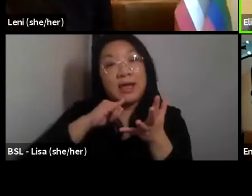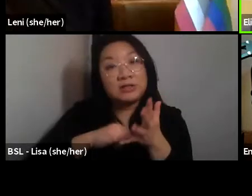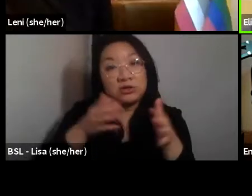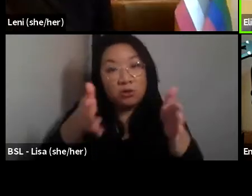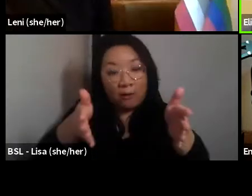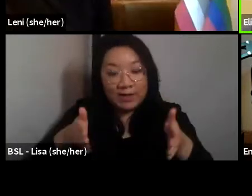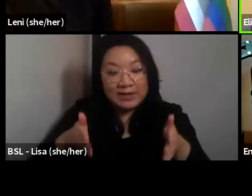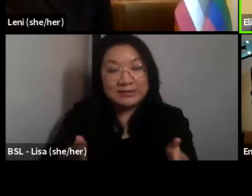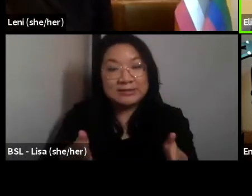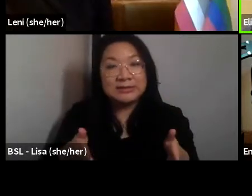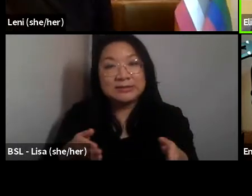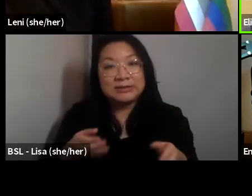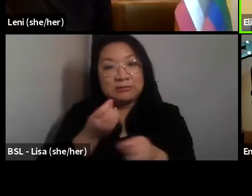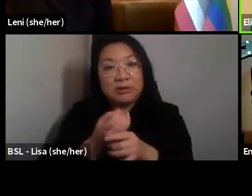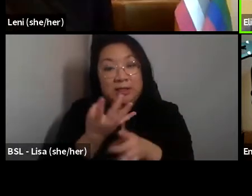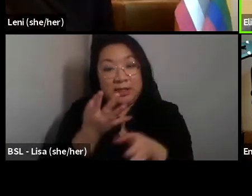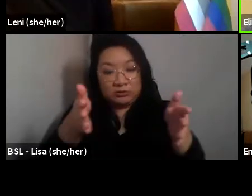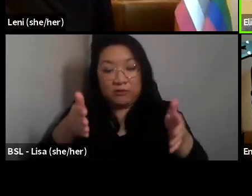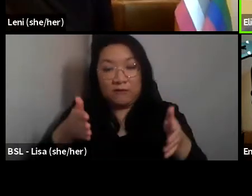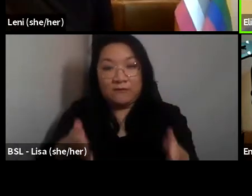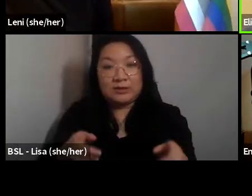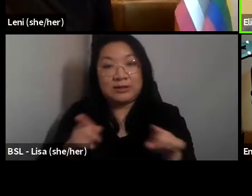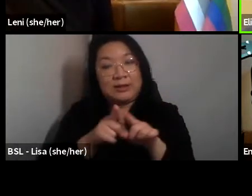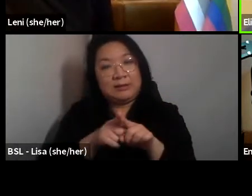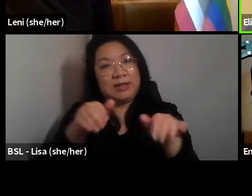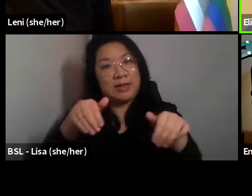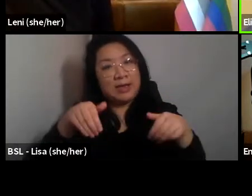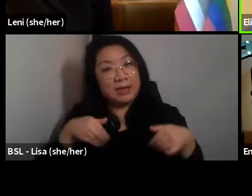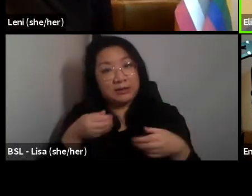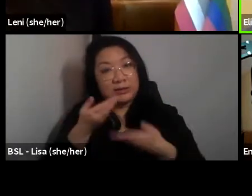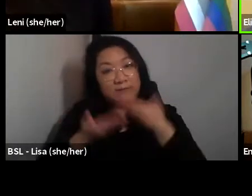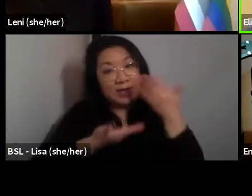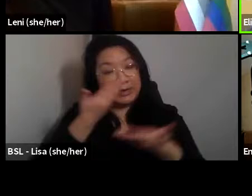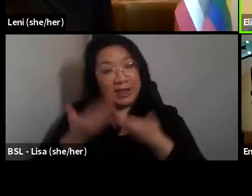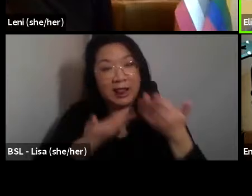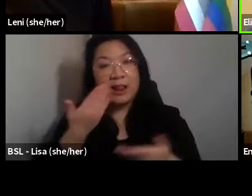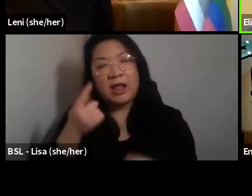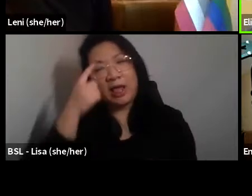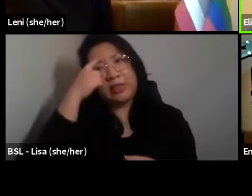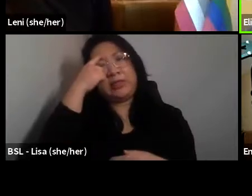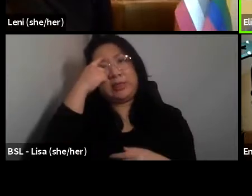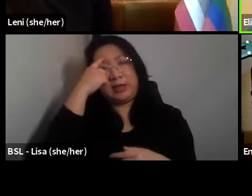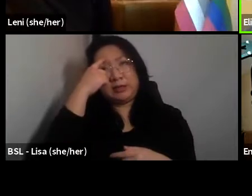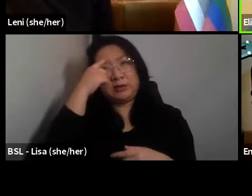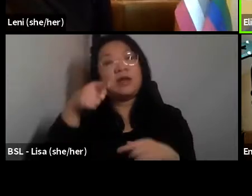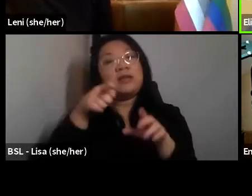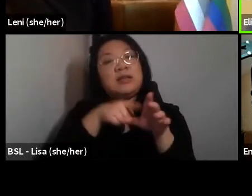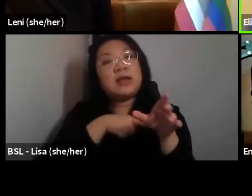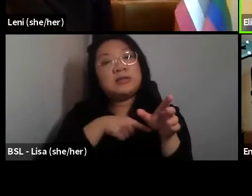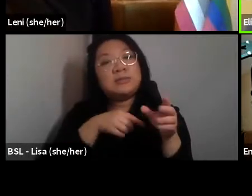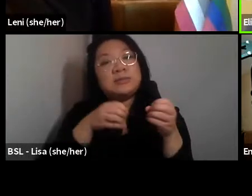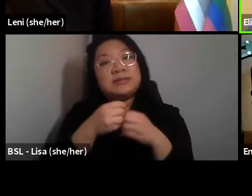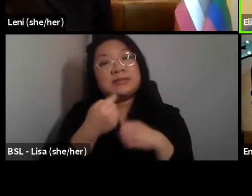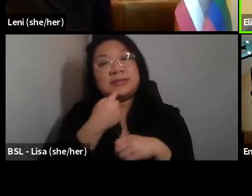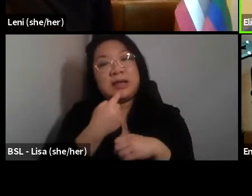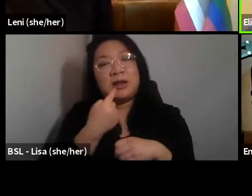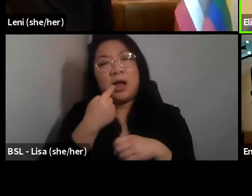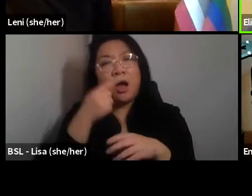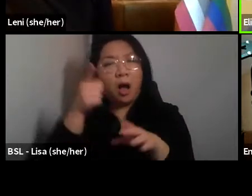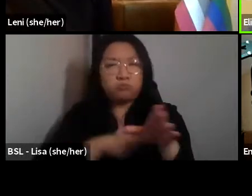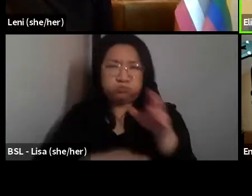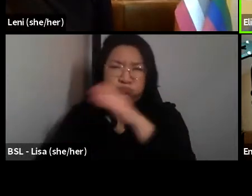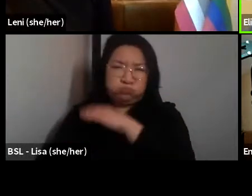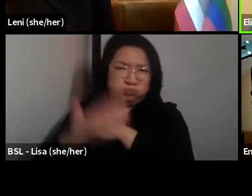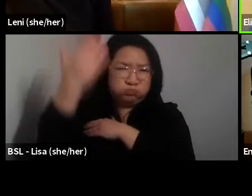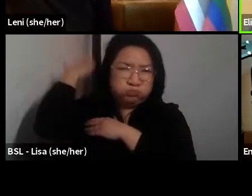asexual fairy tale. And I think that when Yasmin said we're, you know, hundreds, we're thousands of years behind,